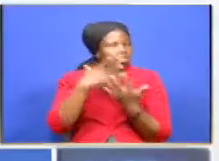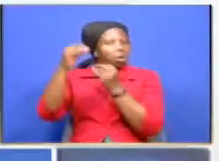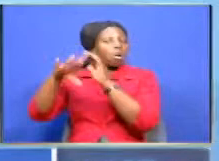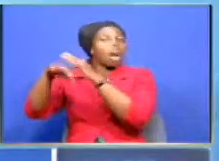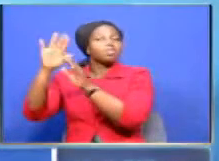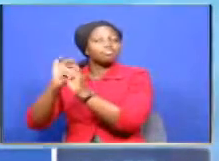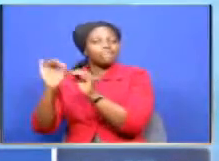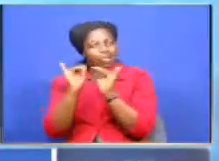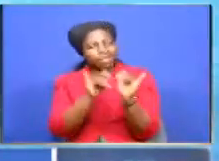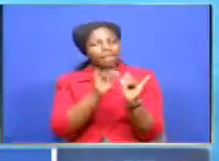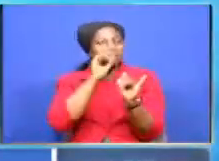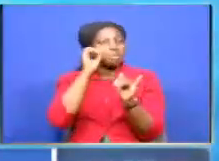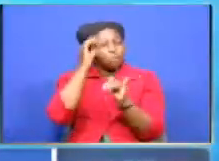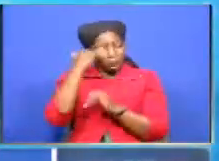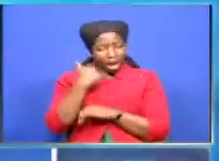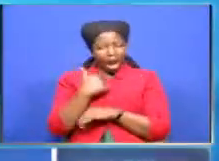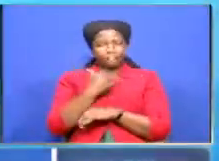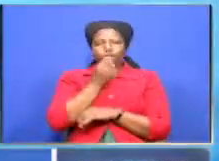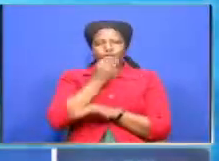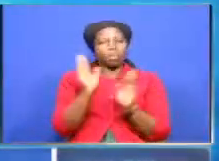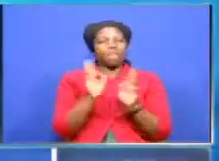food.